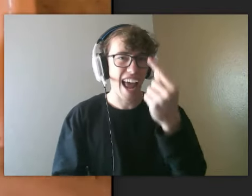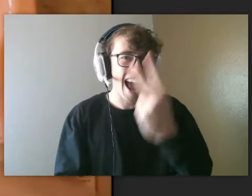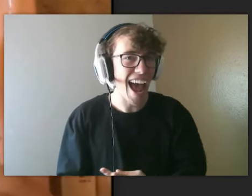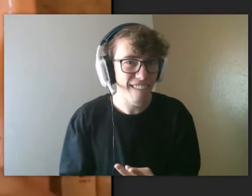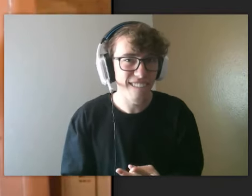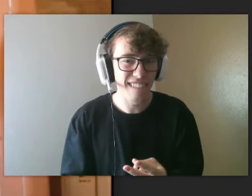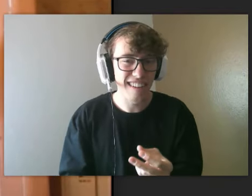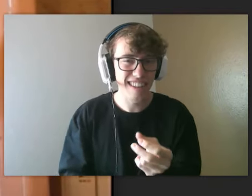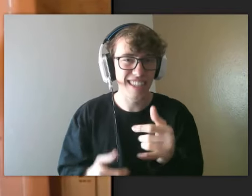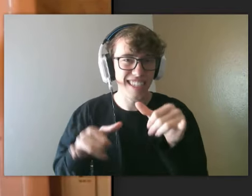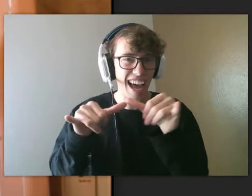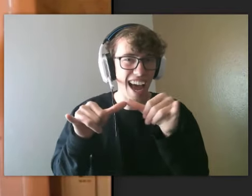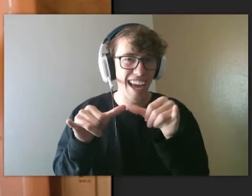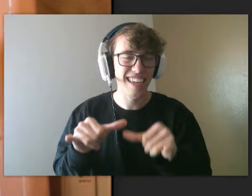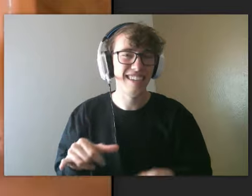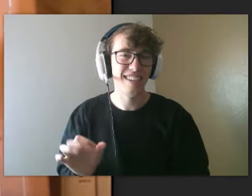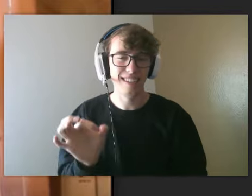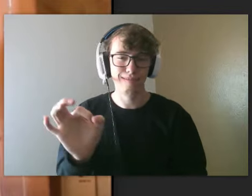taking water